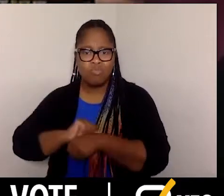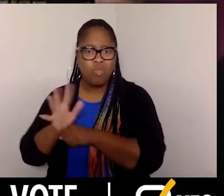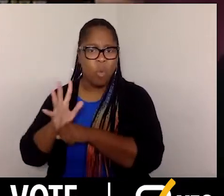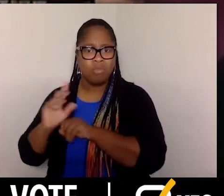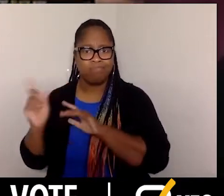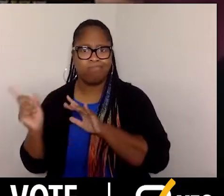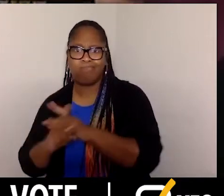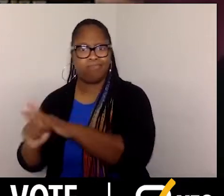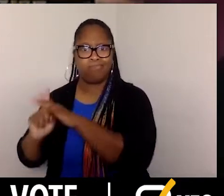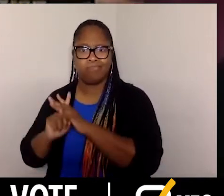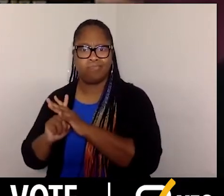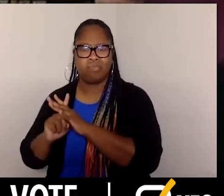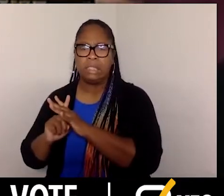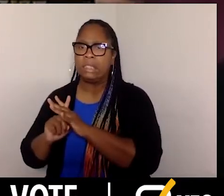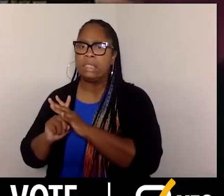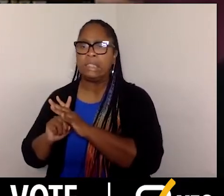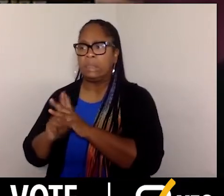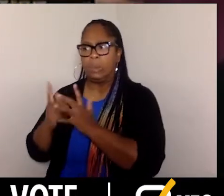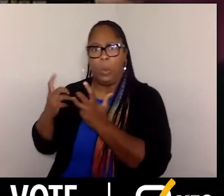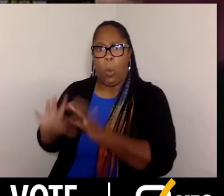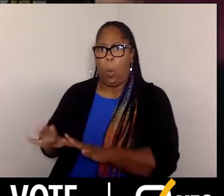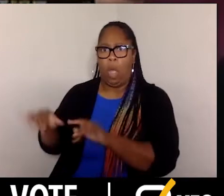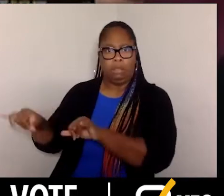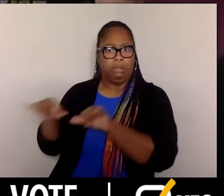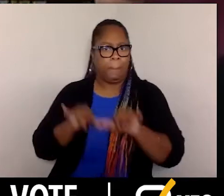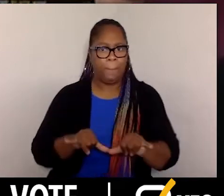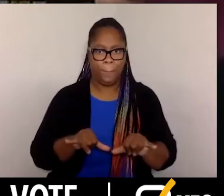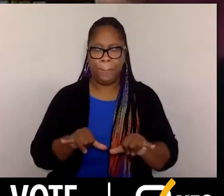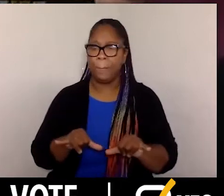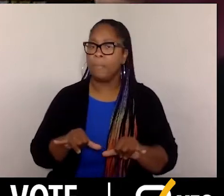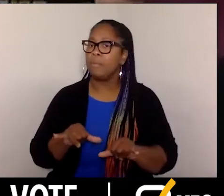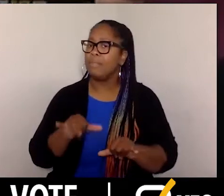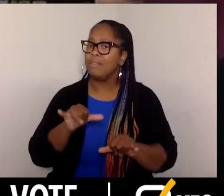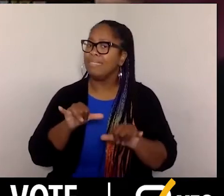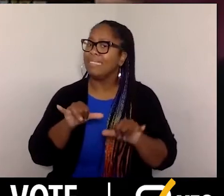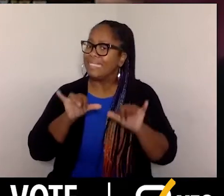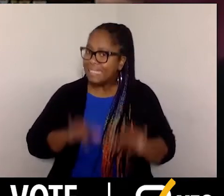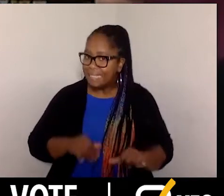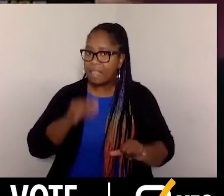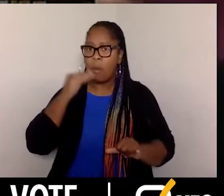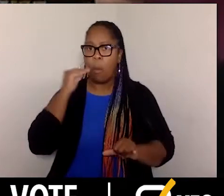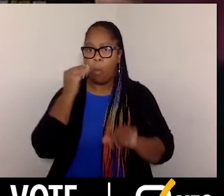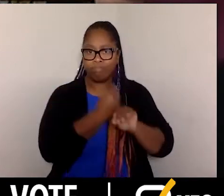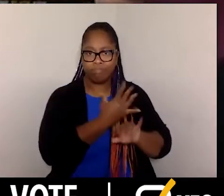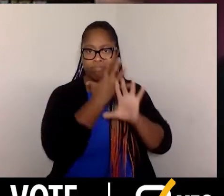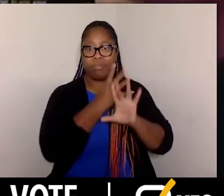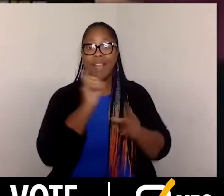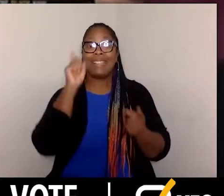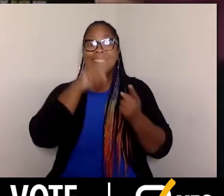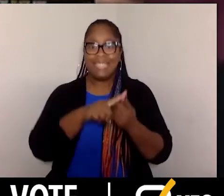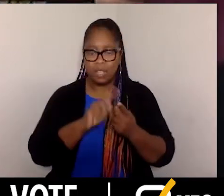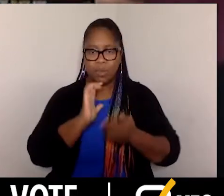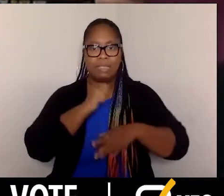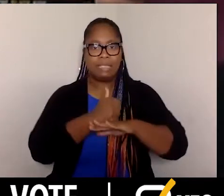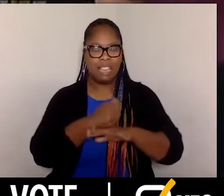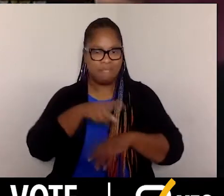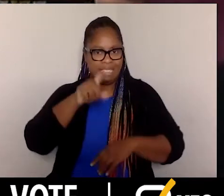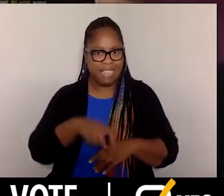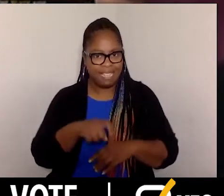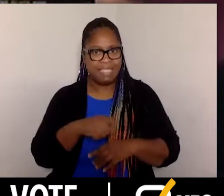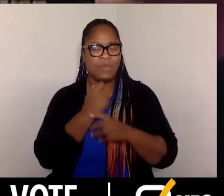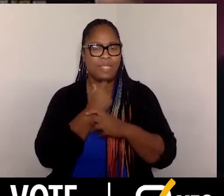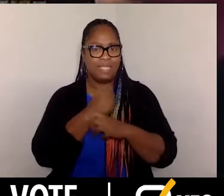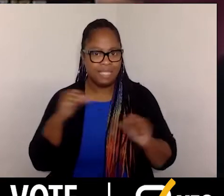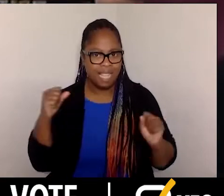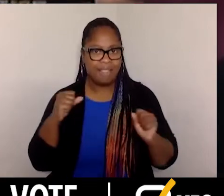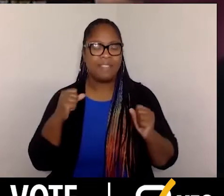return until the necessary precautions and protocols are in place and until health